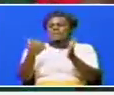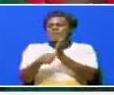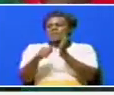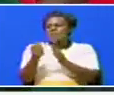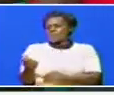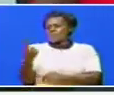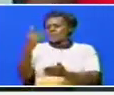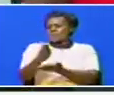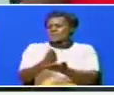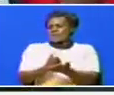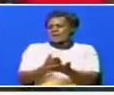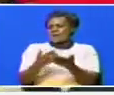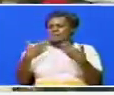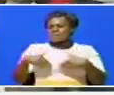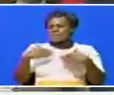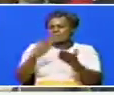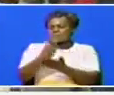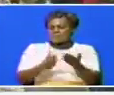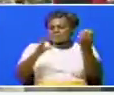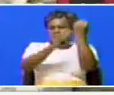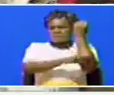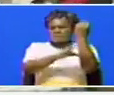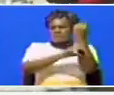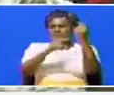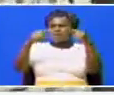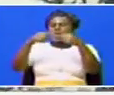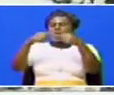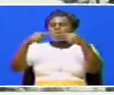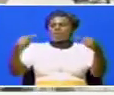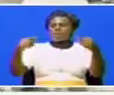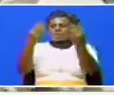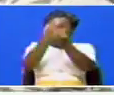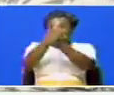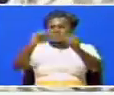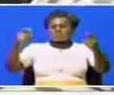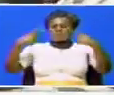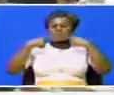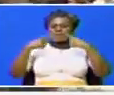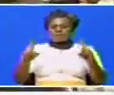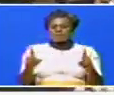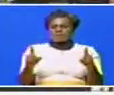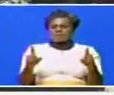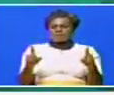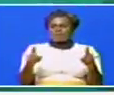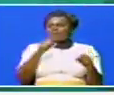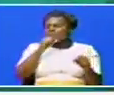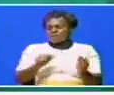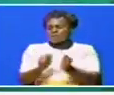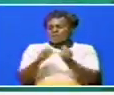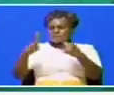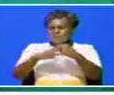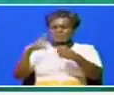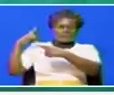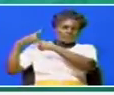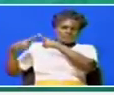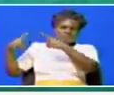as a section of citizens in some parts of the country protested the presidential results. At only 19 years, he has